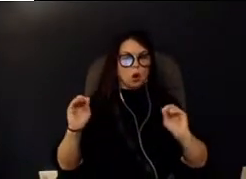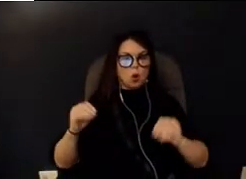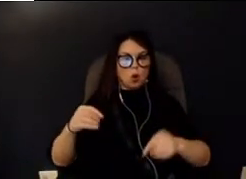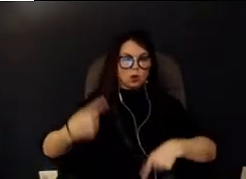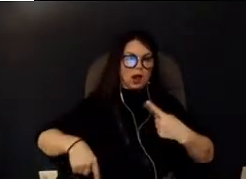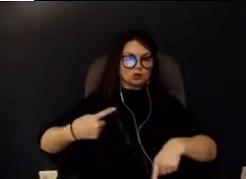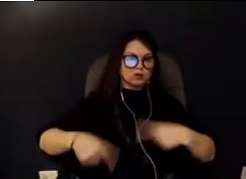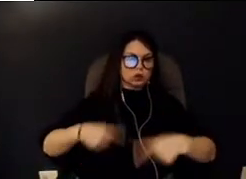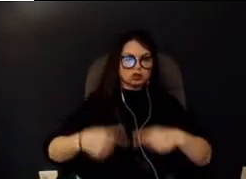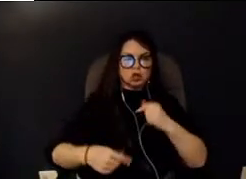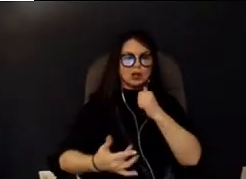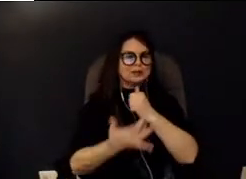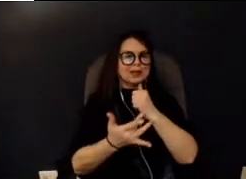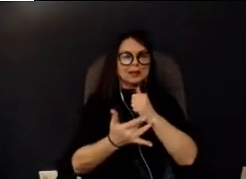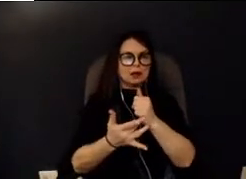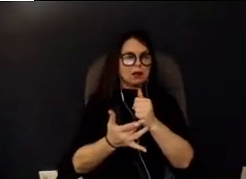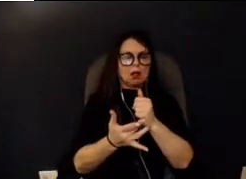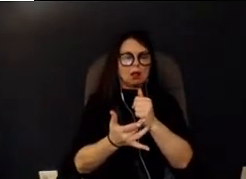are actually funding in the budget.